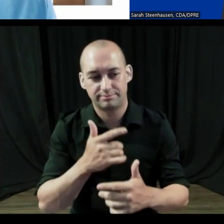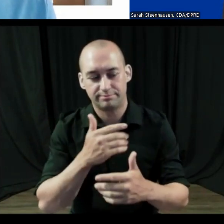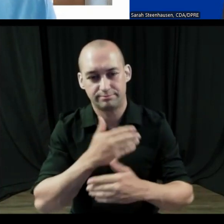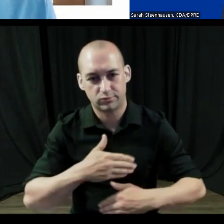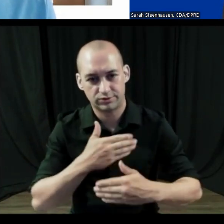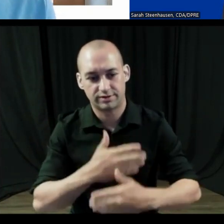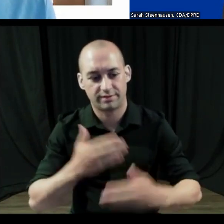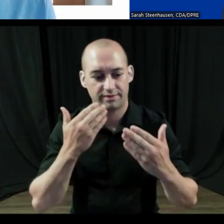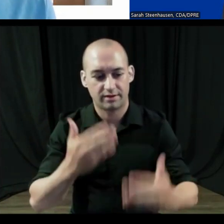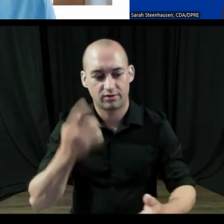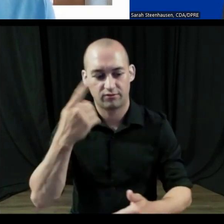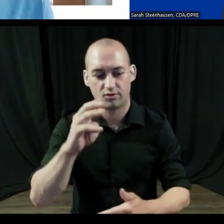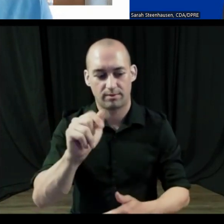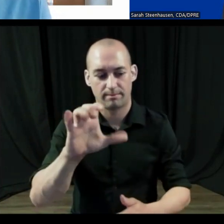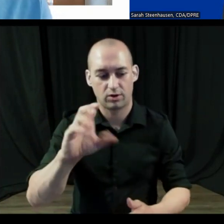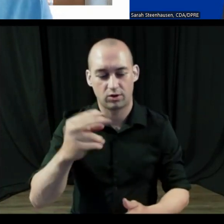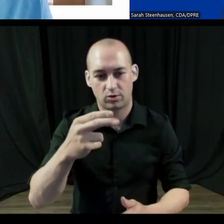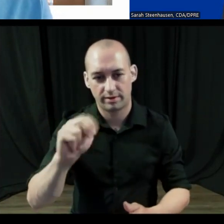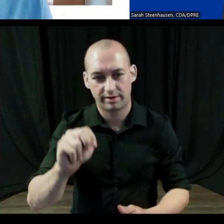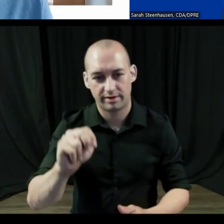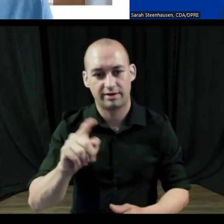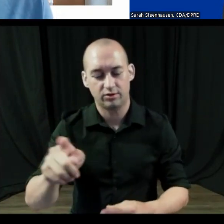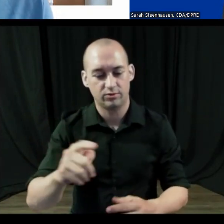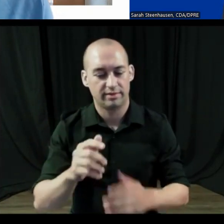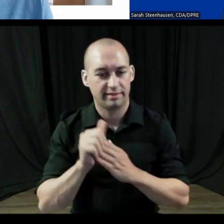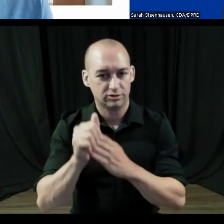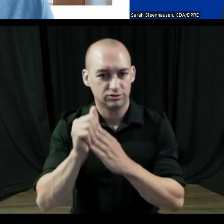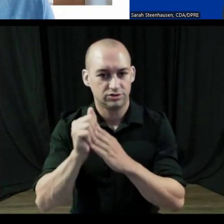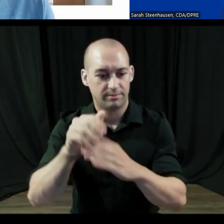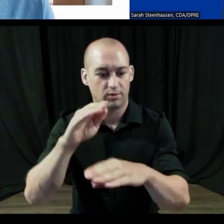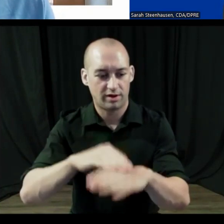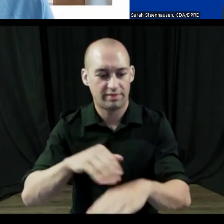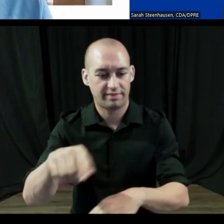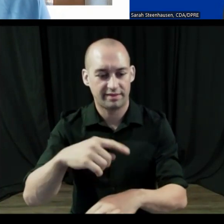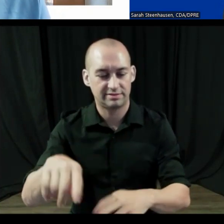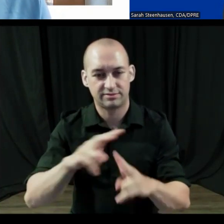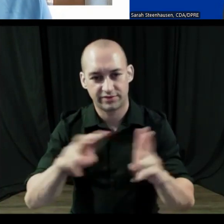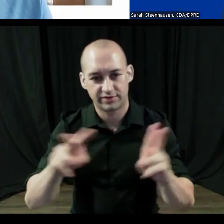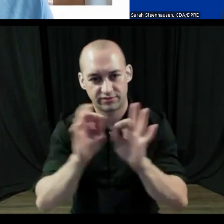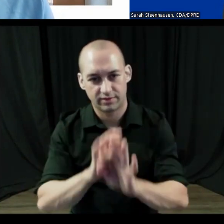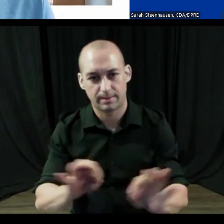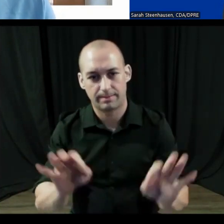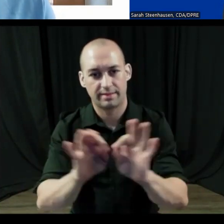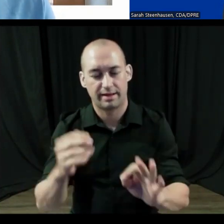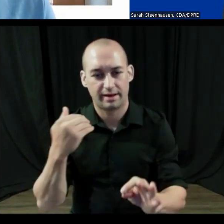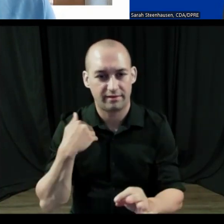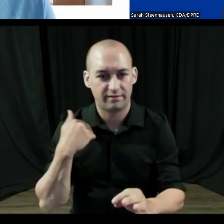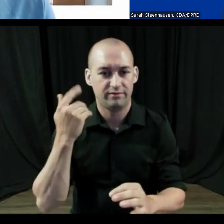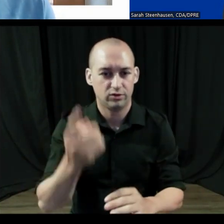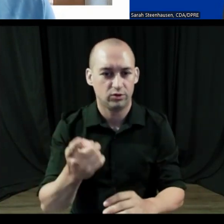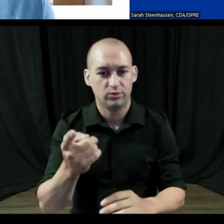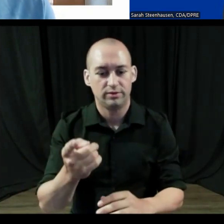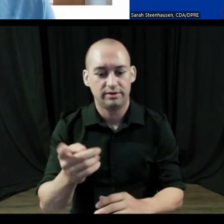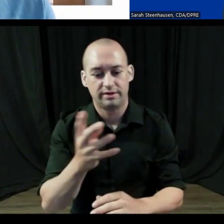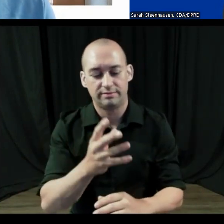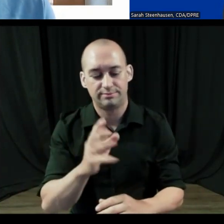tremendous leadership on this. It's just been invaluable having you and Wolf Eagle Enterprises